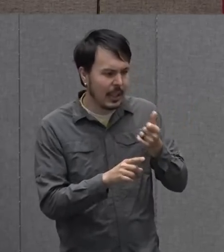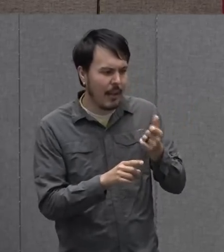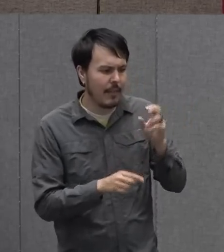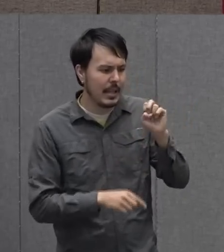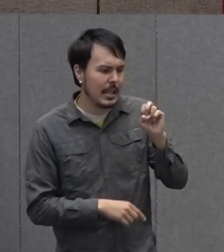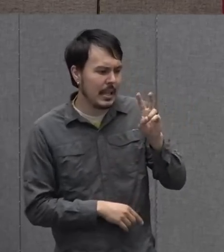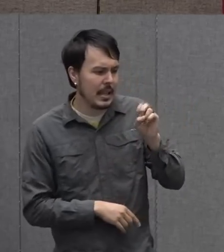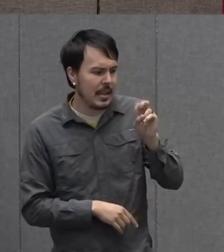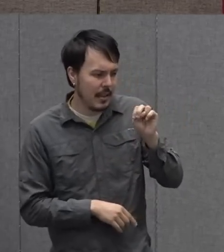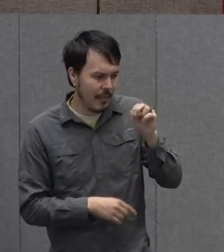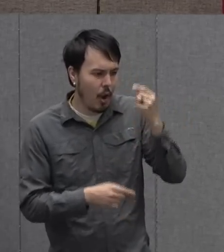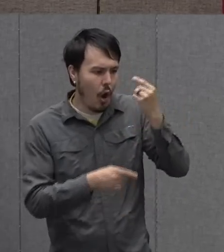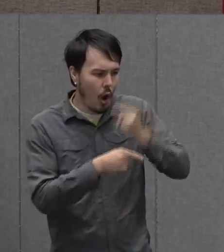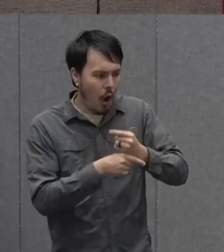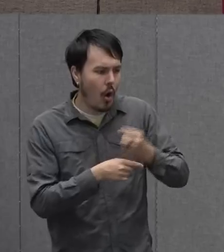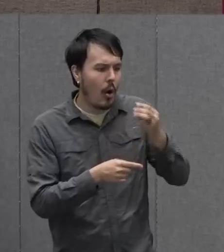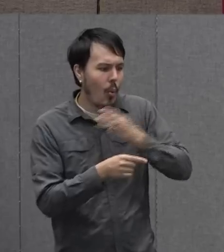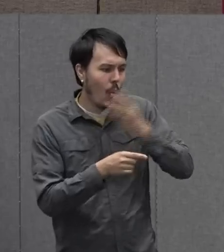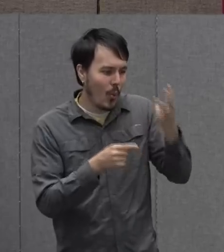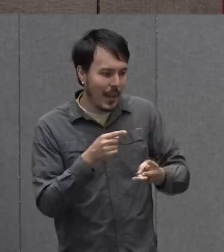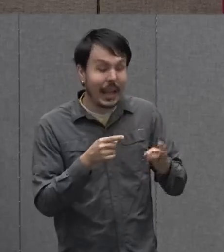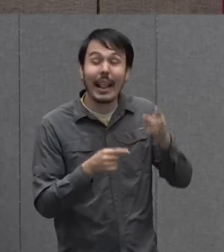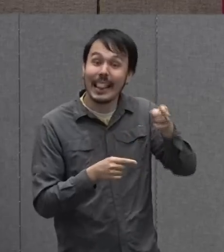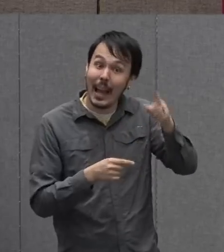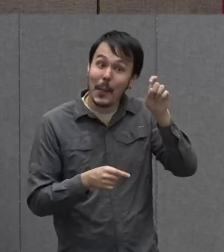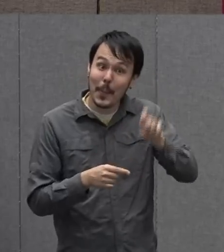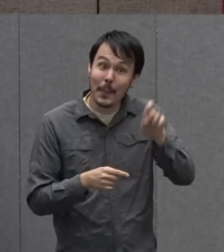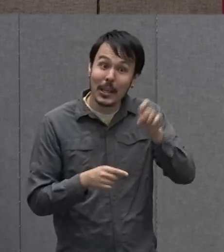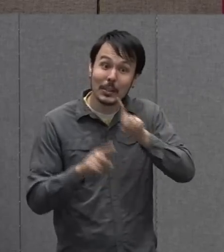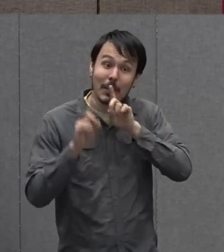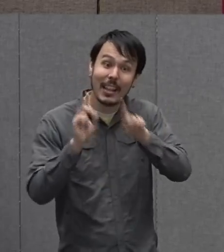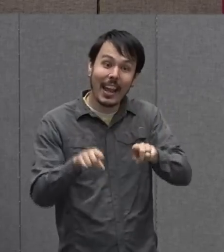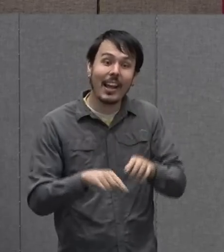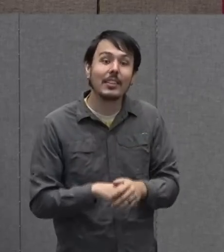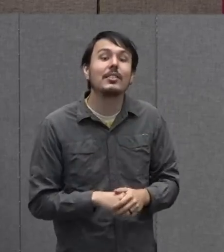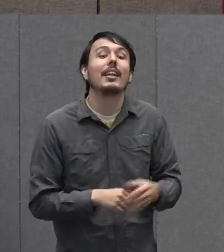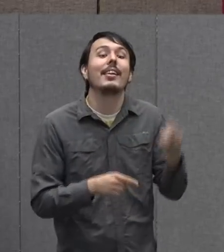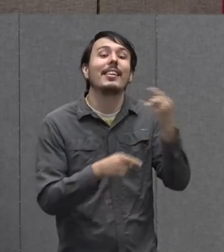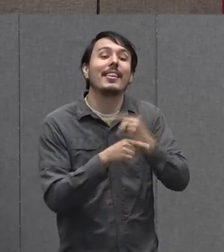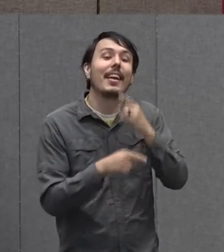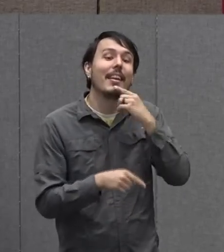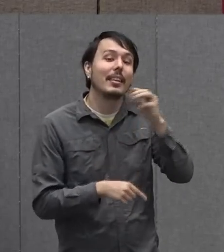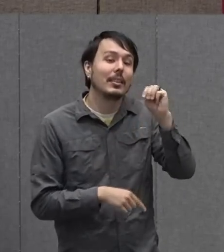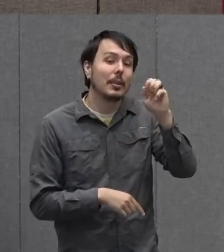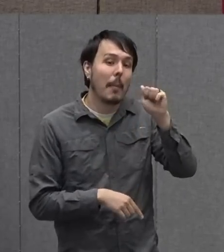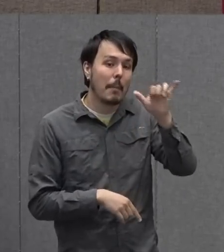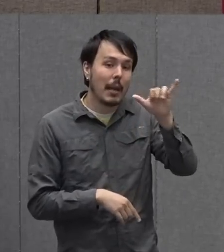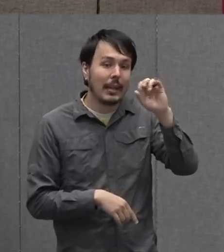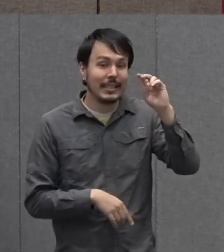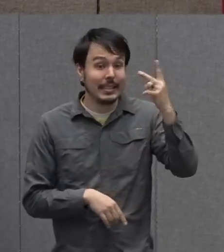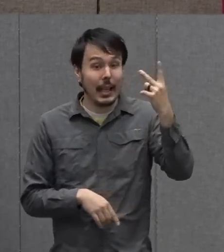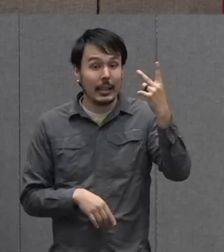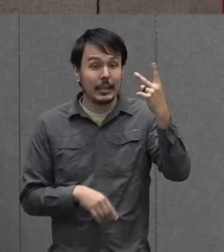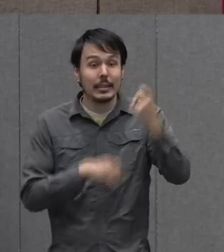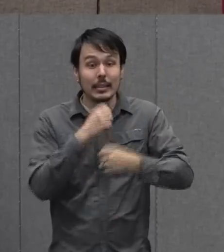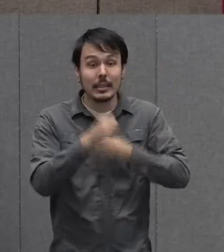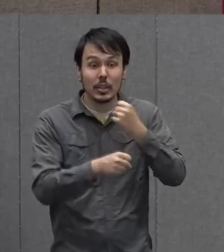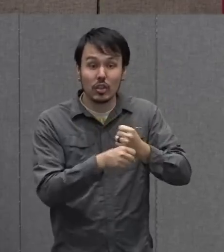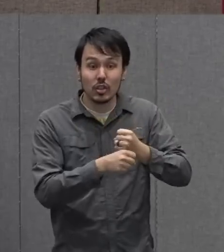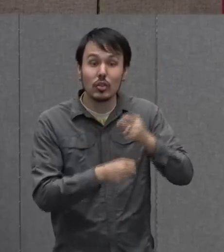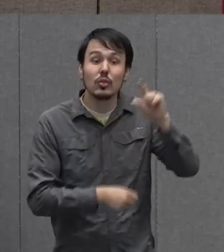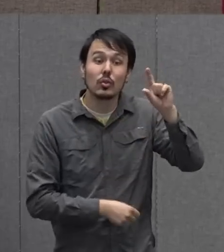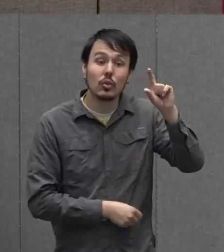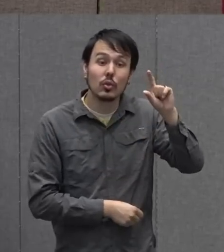So that has to be my answer. The date is May 2nd,